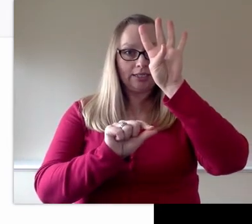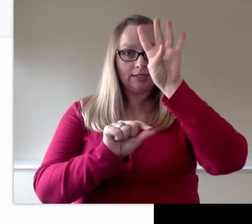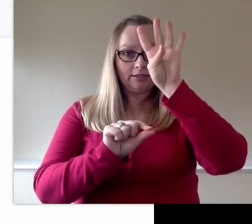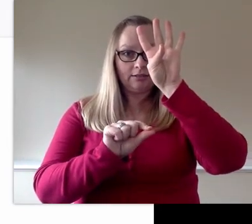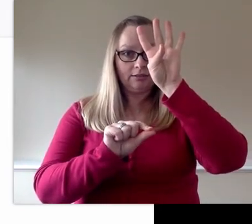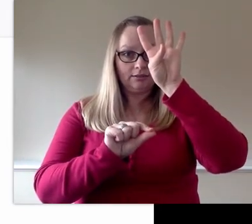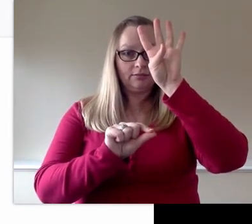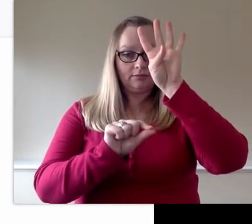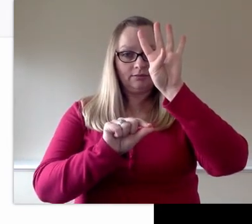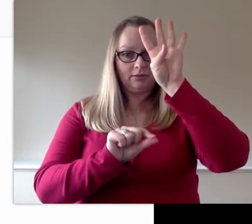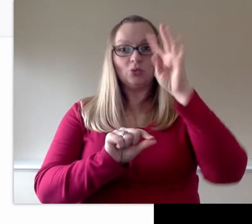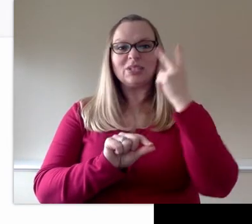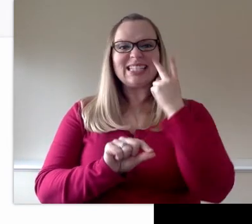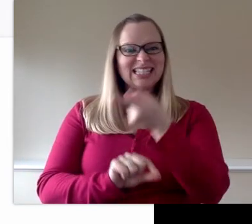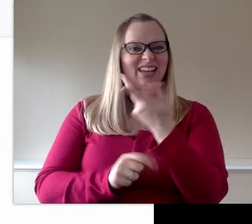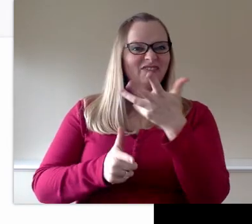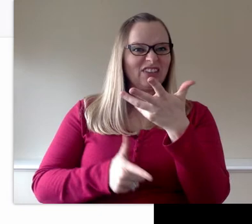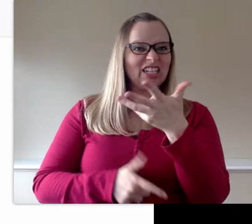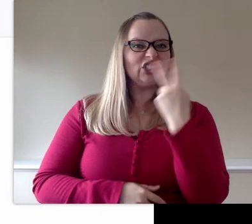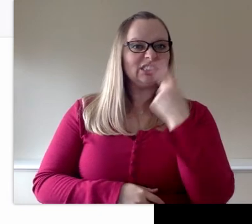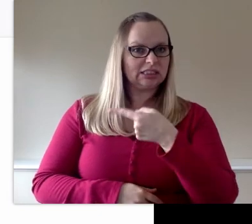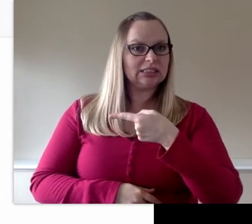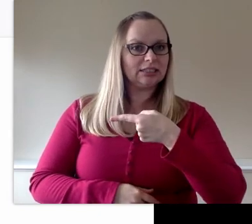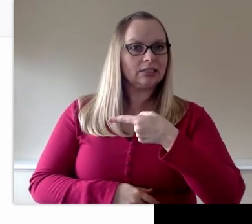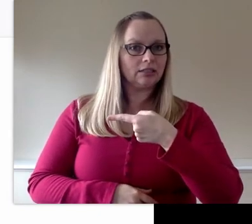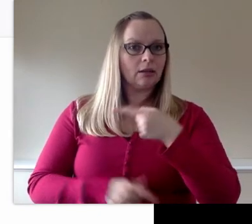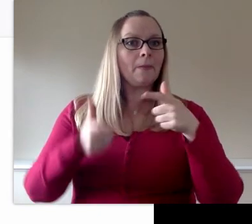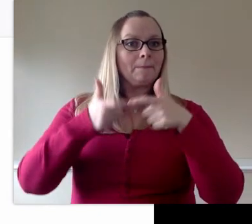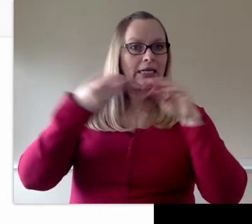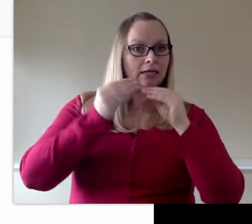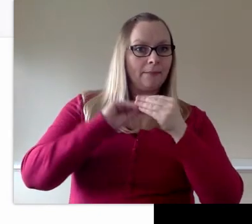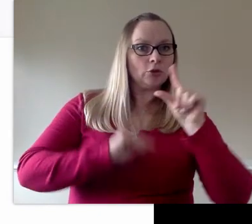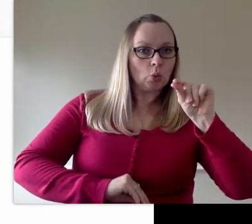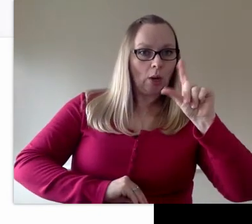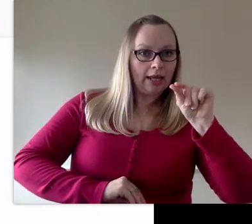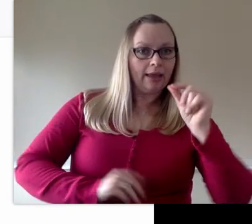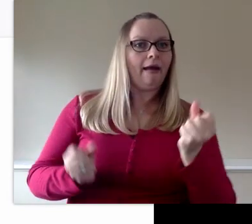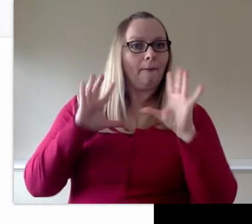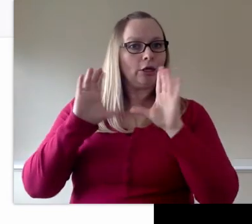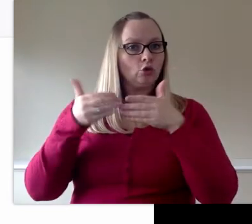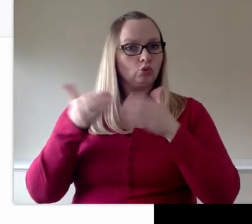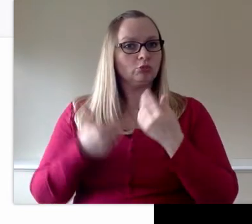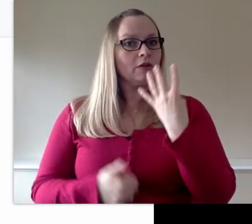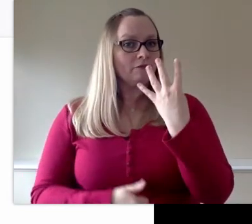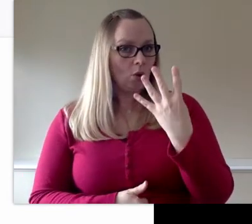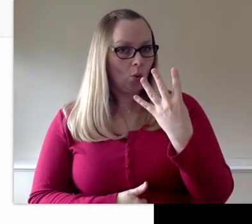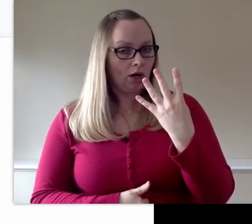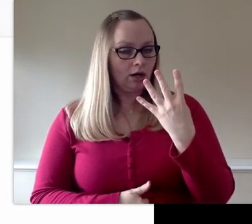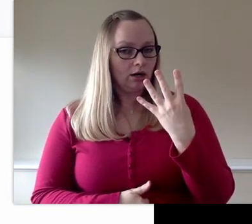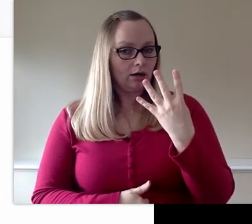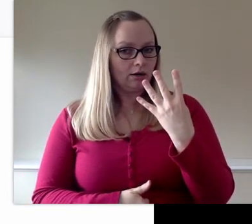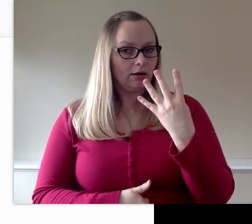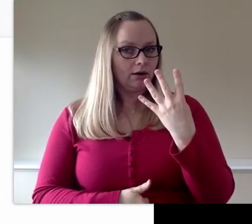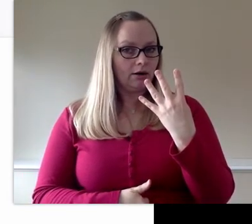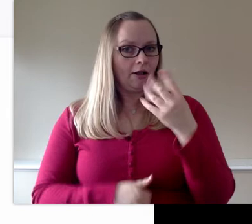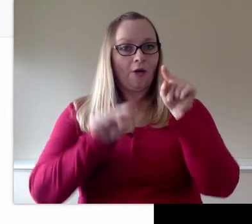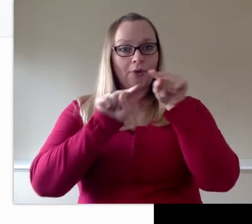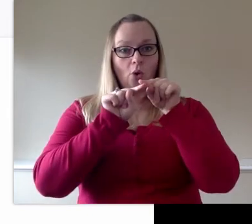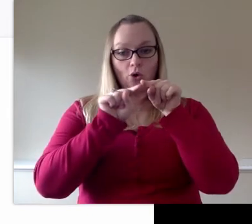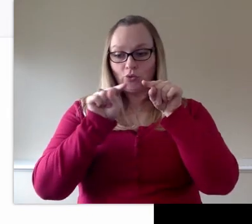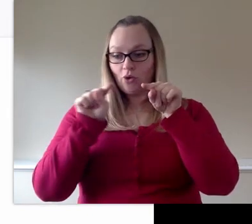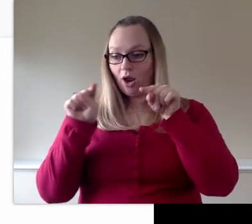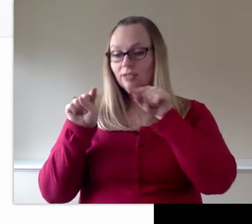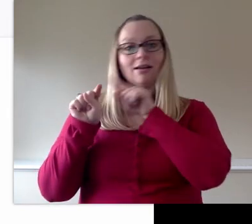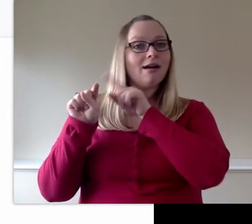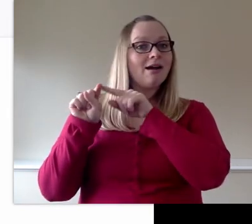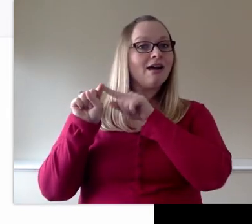the parts. We have our whole here, which is our 20, our 4. How many groups is it going to be divided into? And when we go across, we